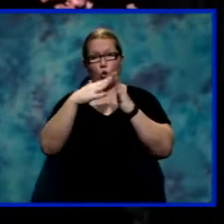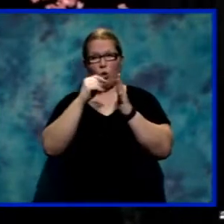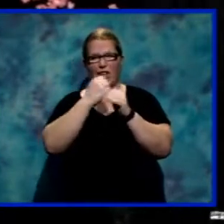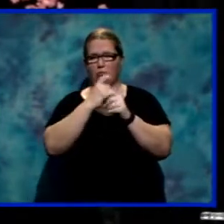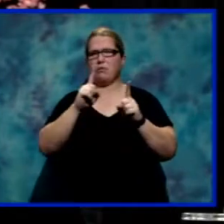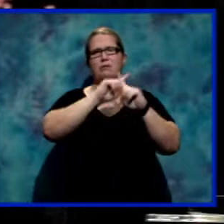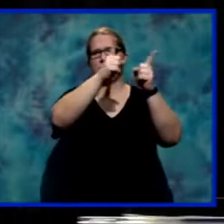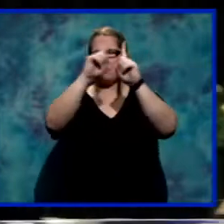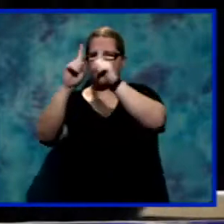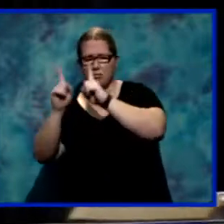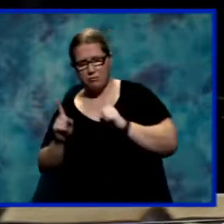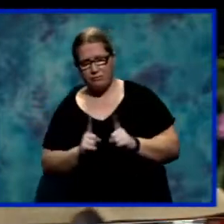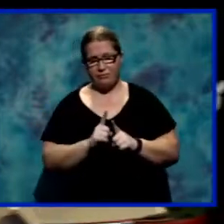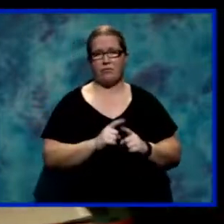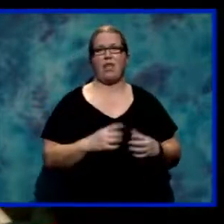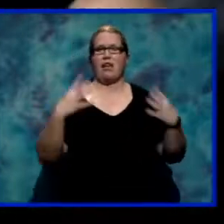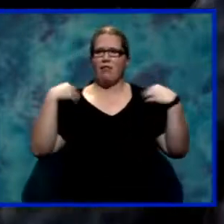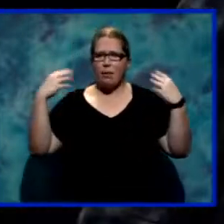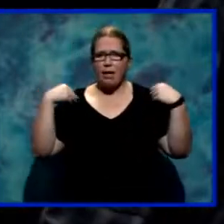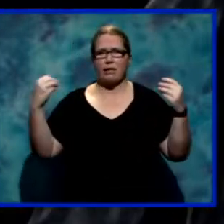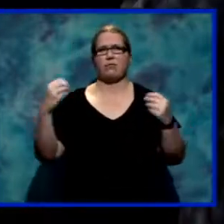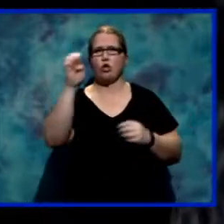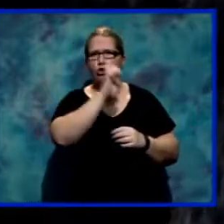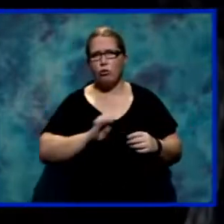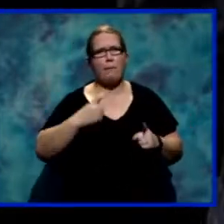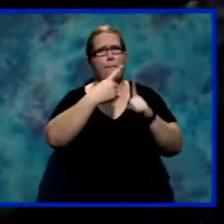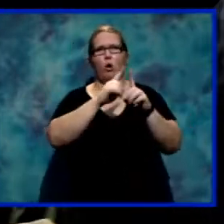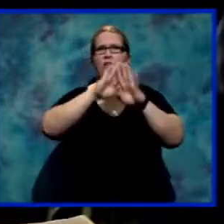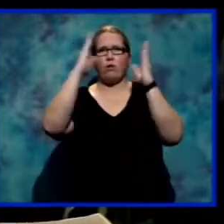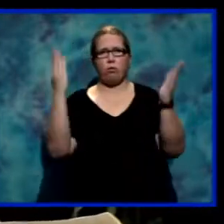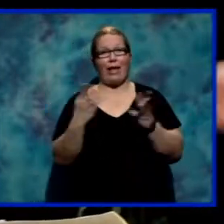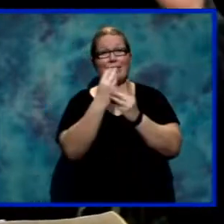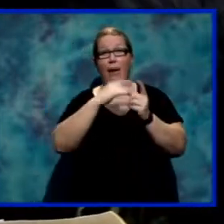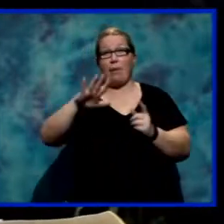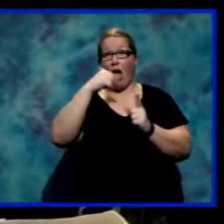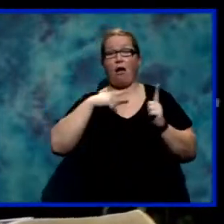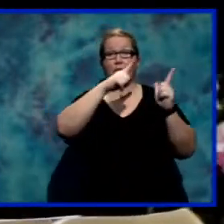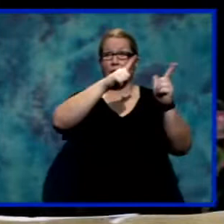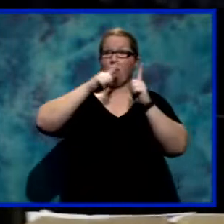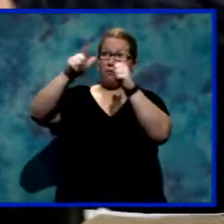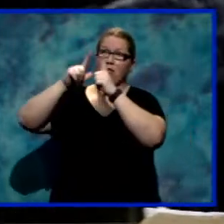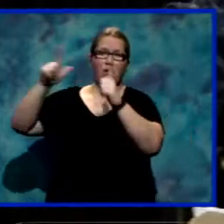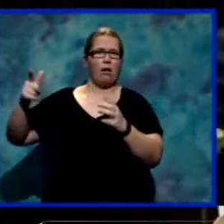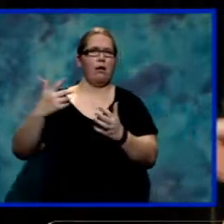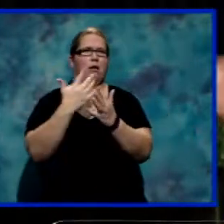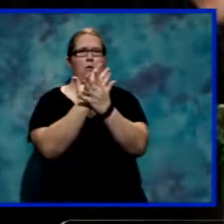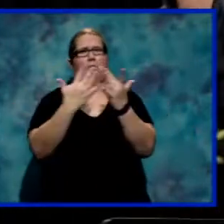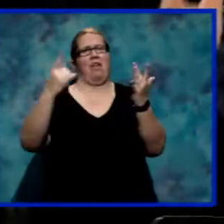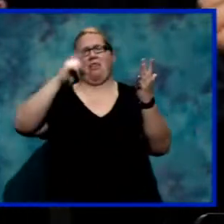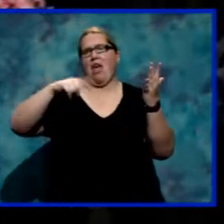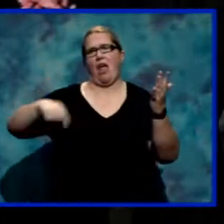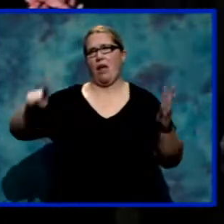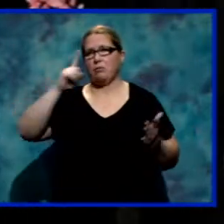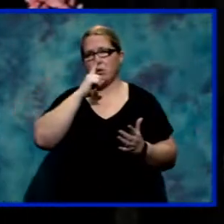America, in the Philippines, and in Europe. Most of the world. Some places I go and I preach and thousands of people turn up. I'm